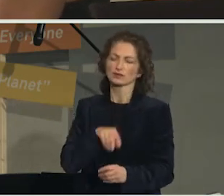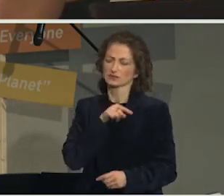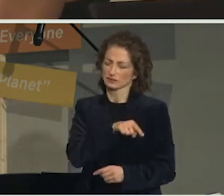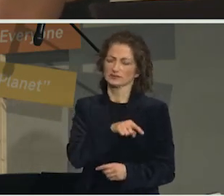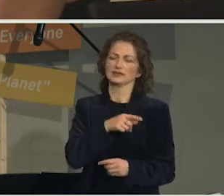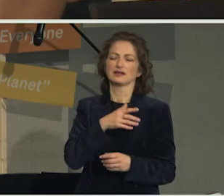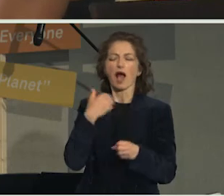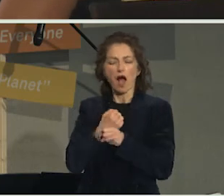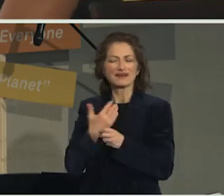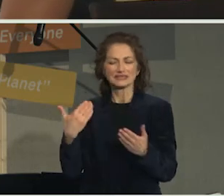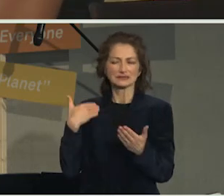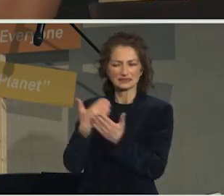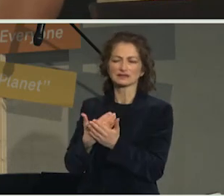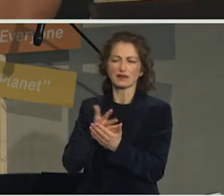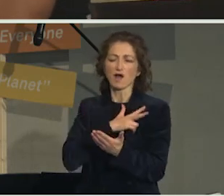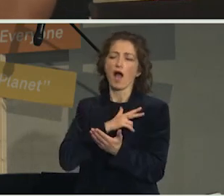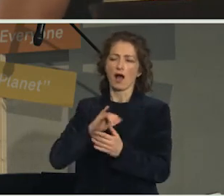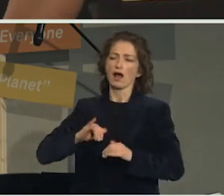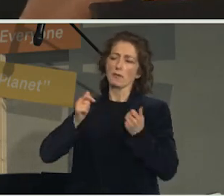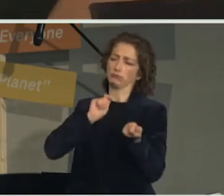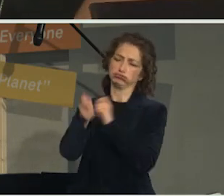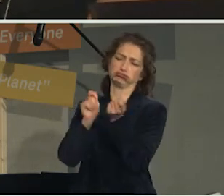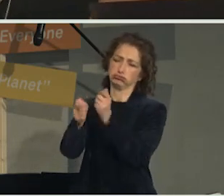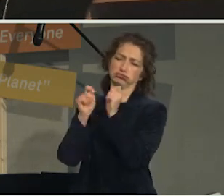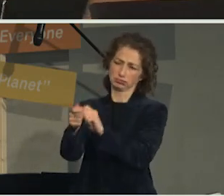we really appreciate you. Thank you. So thank you.